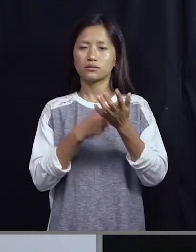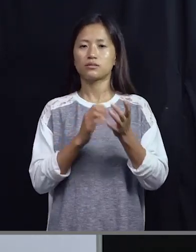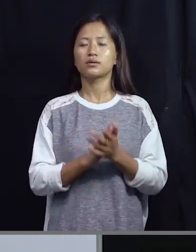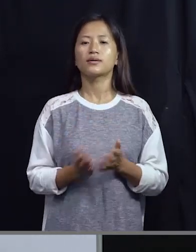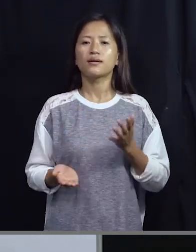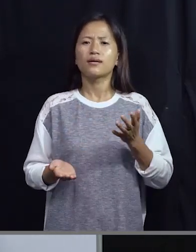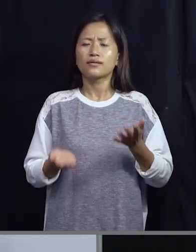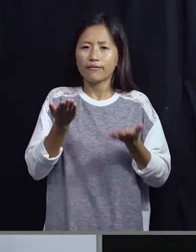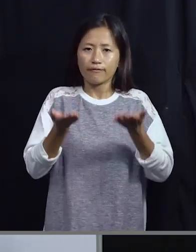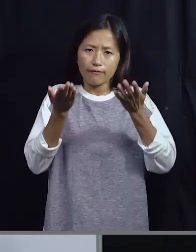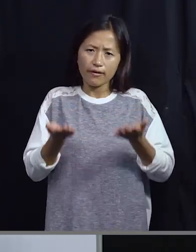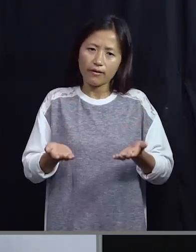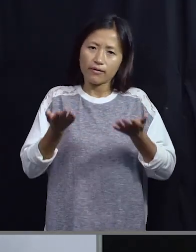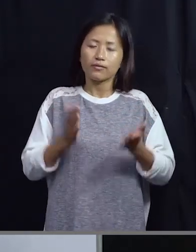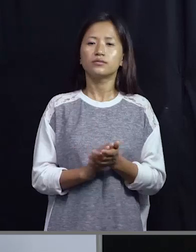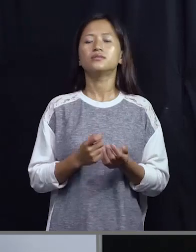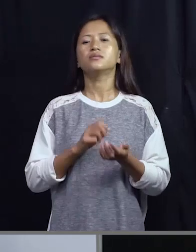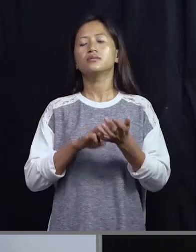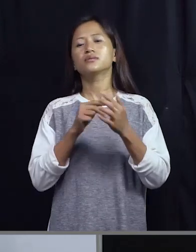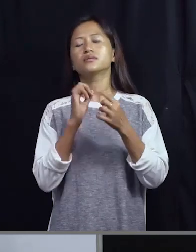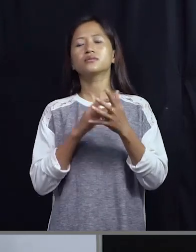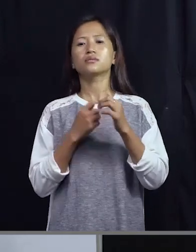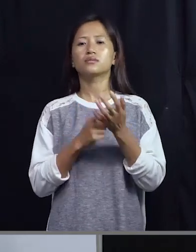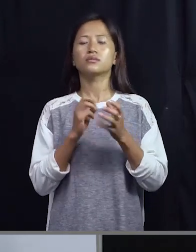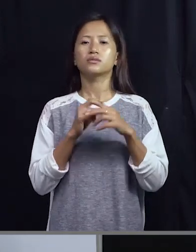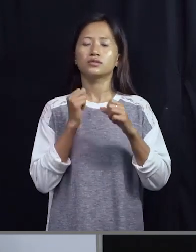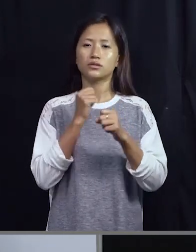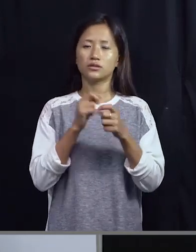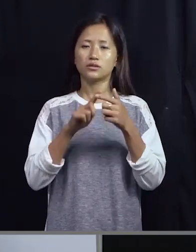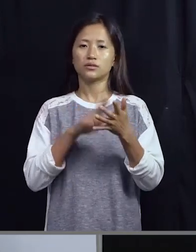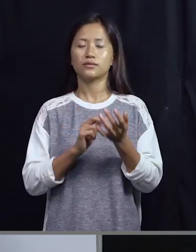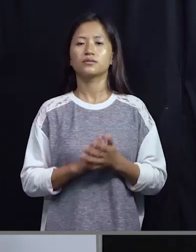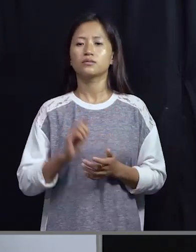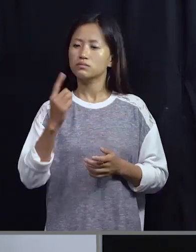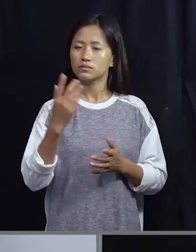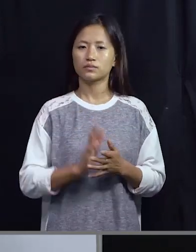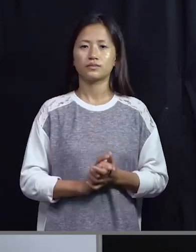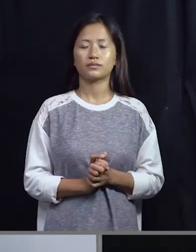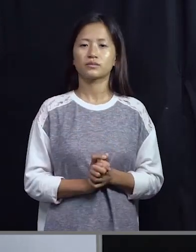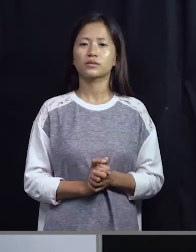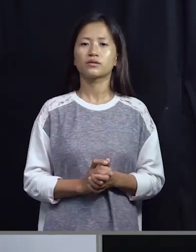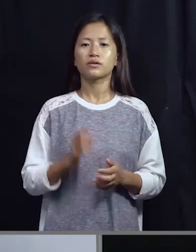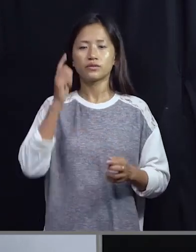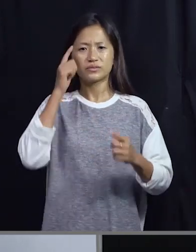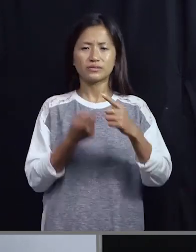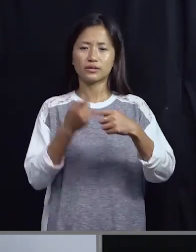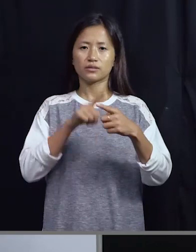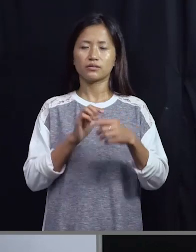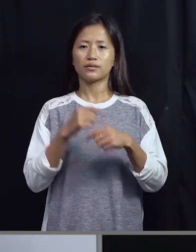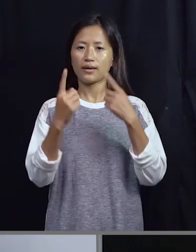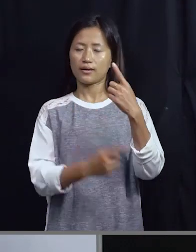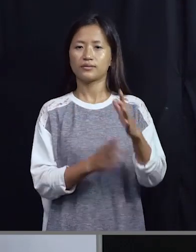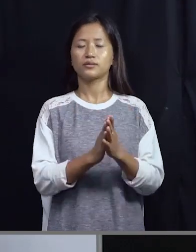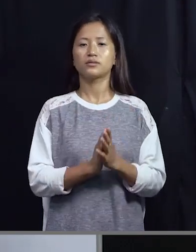nitrogen, while half of it, 50% of it, consisting of light nitrogen only. So from this experiment, they concluded